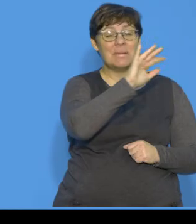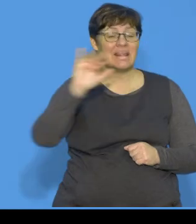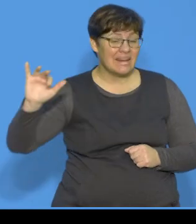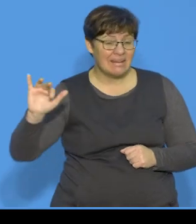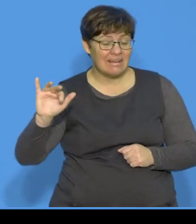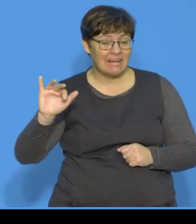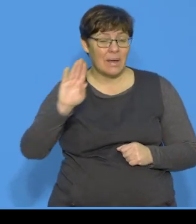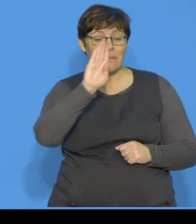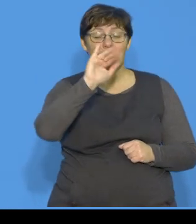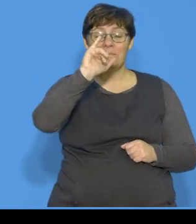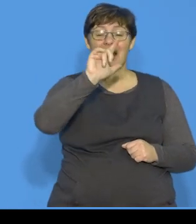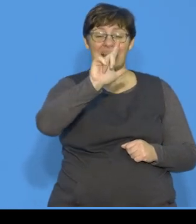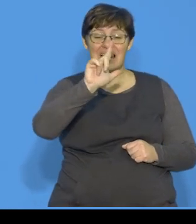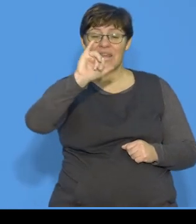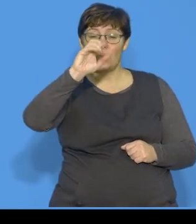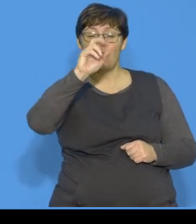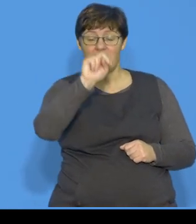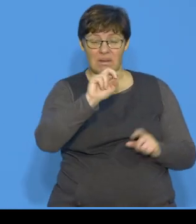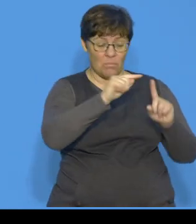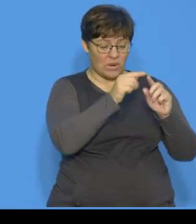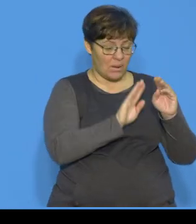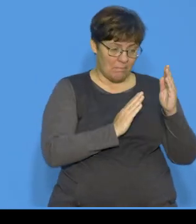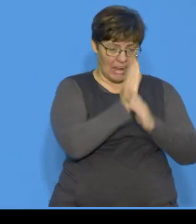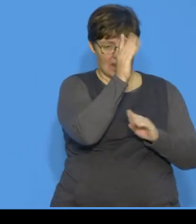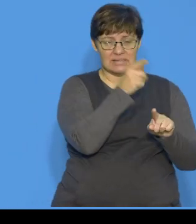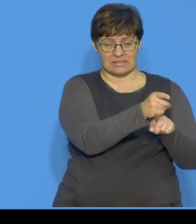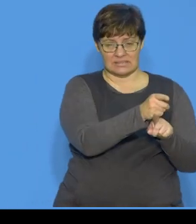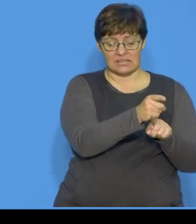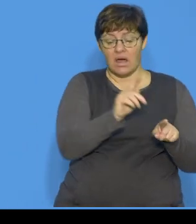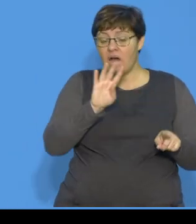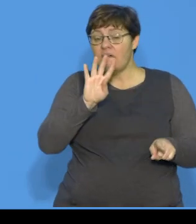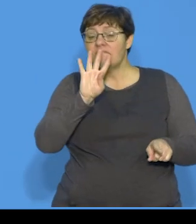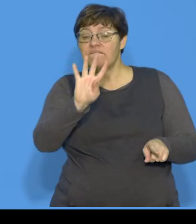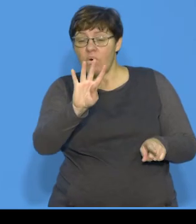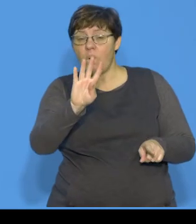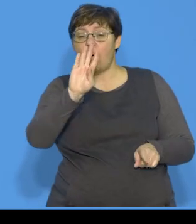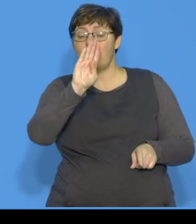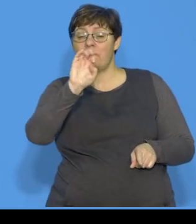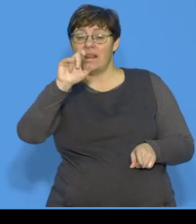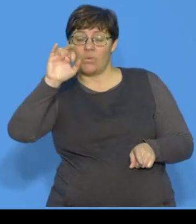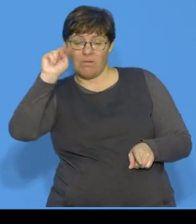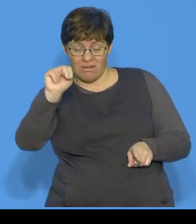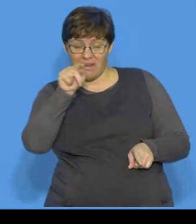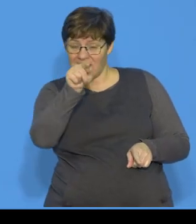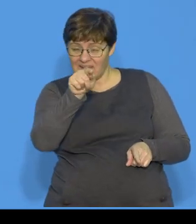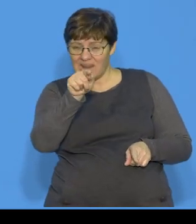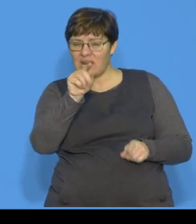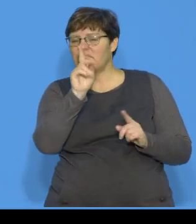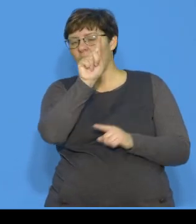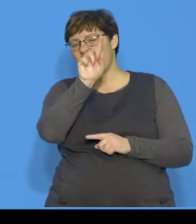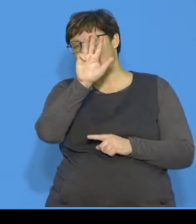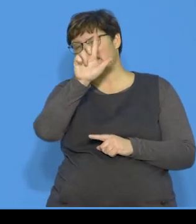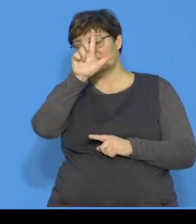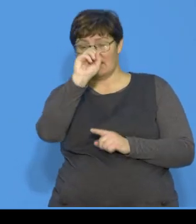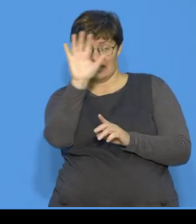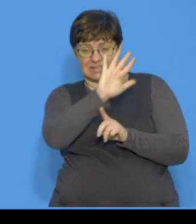point. The 4 billion point came in the mid-70s. The